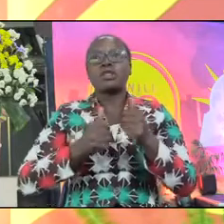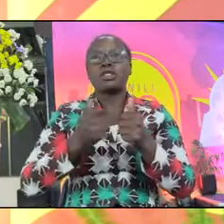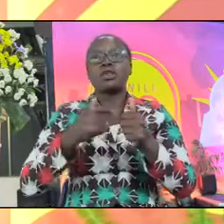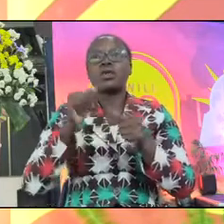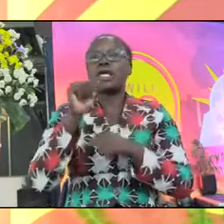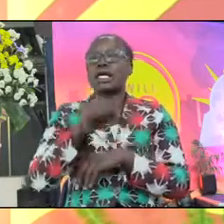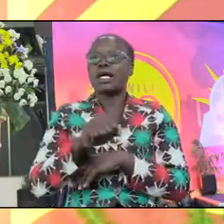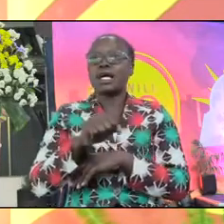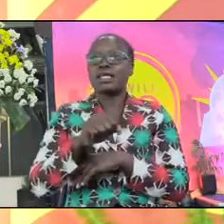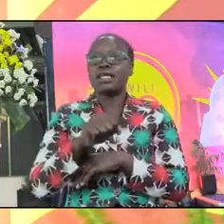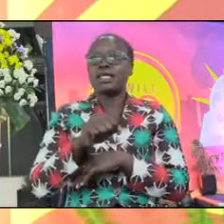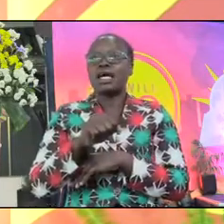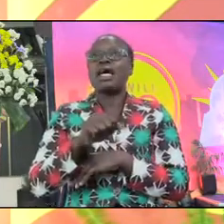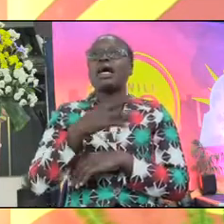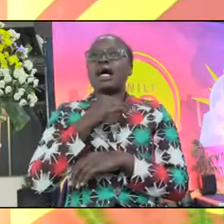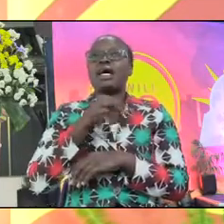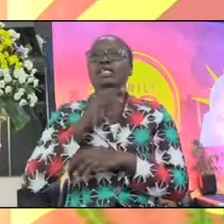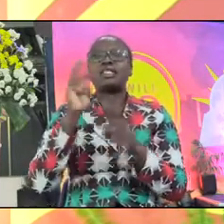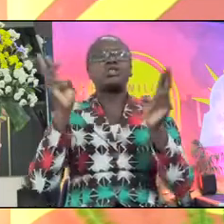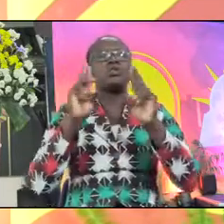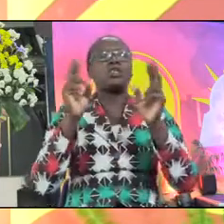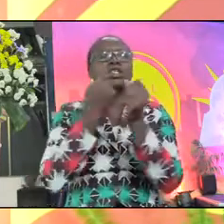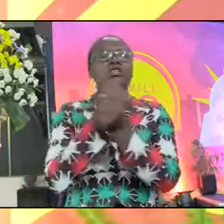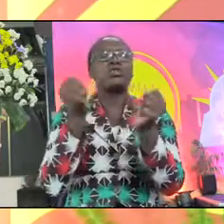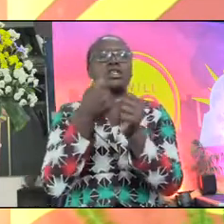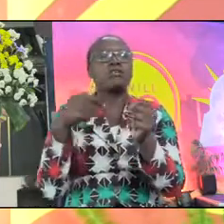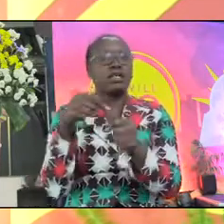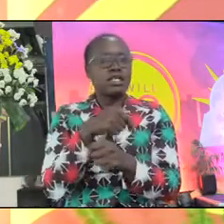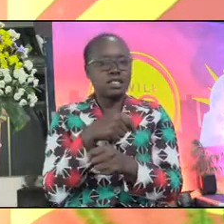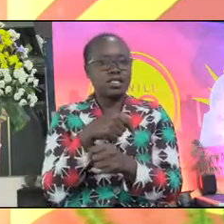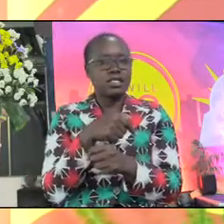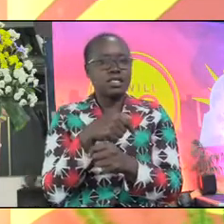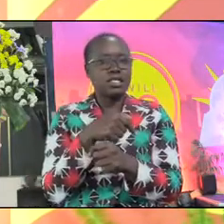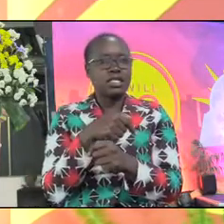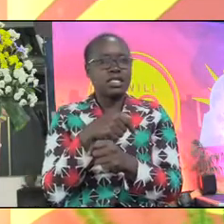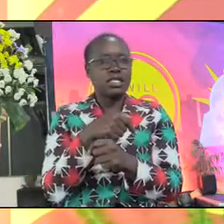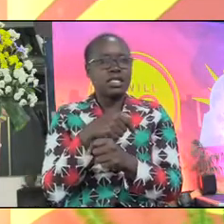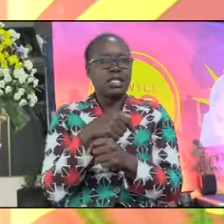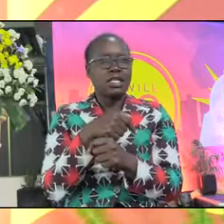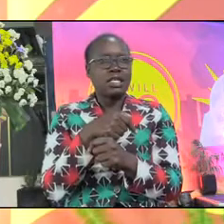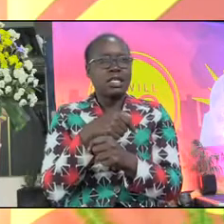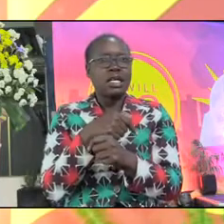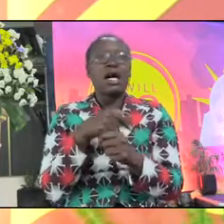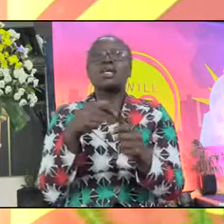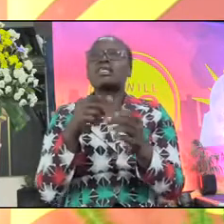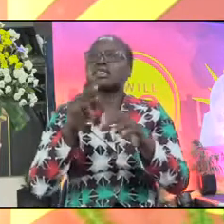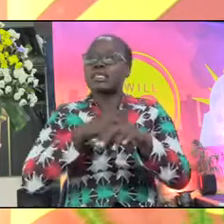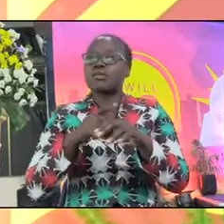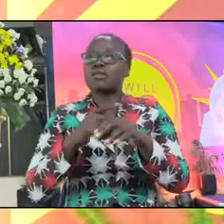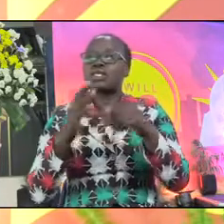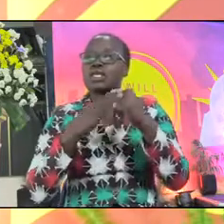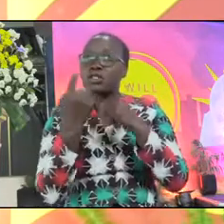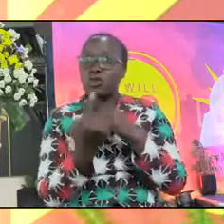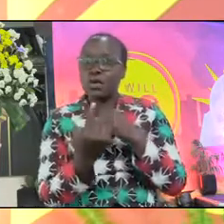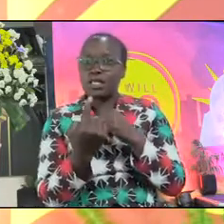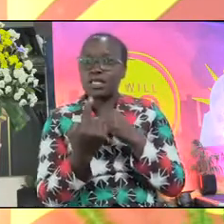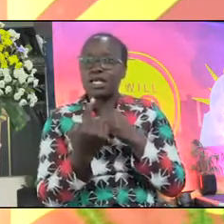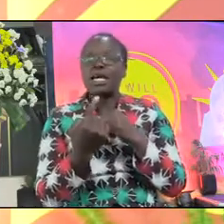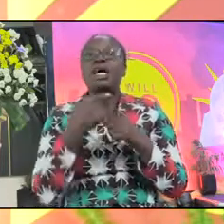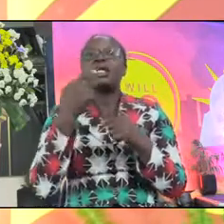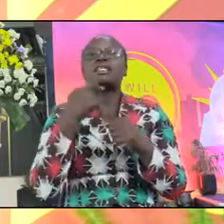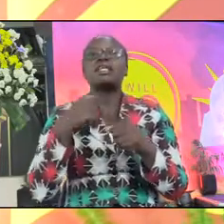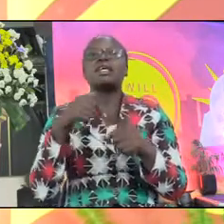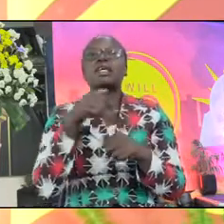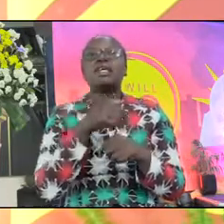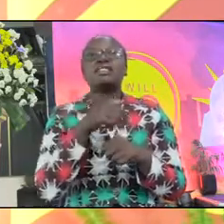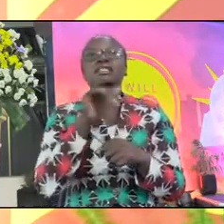can and which he's willing to save us. Read Psalm 91. And it will tell